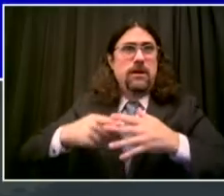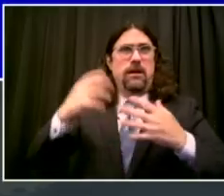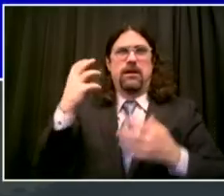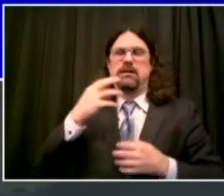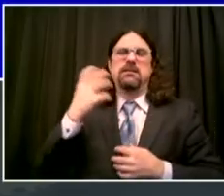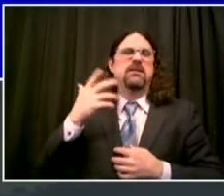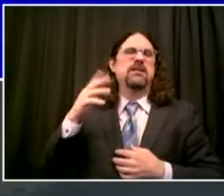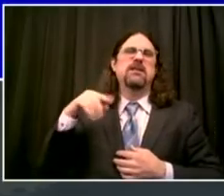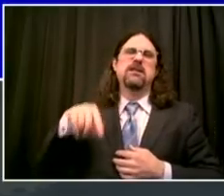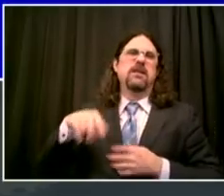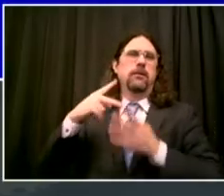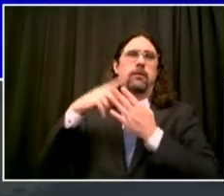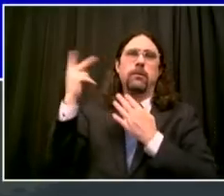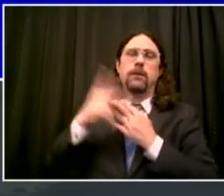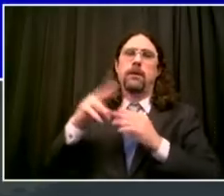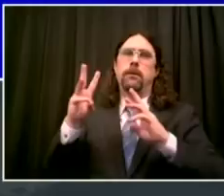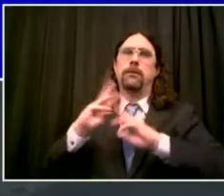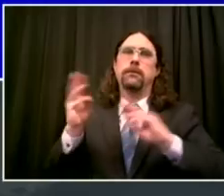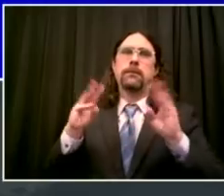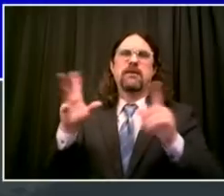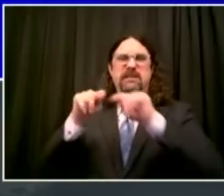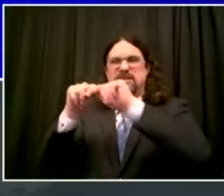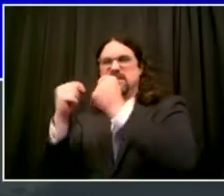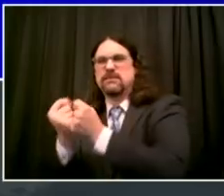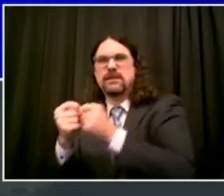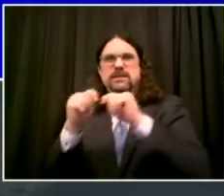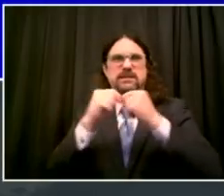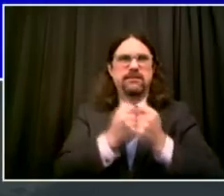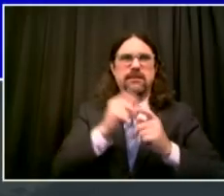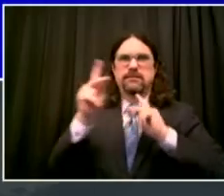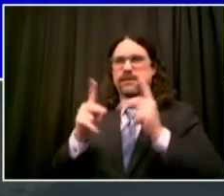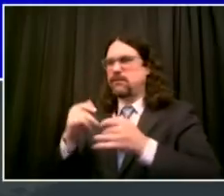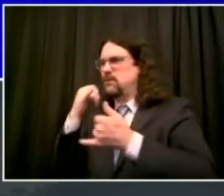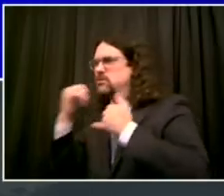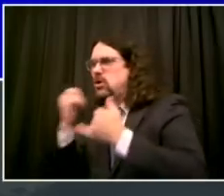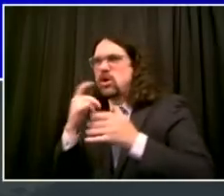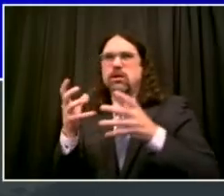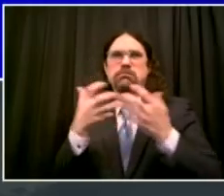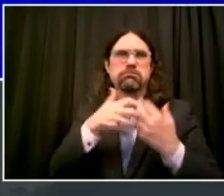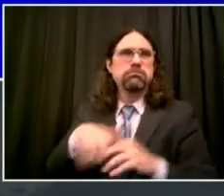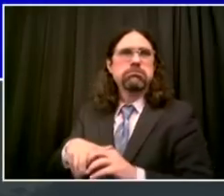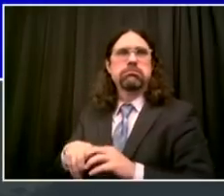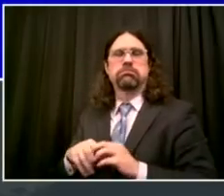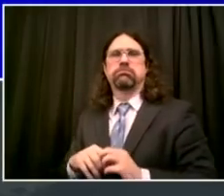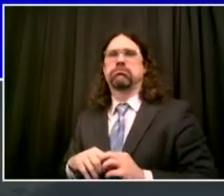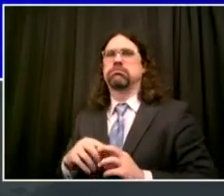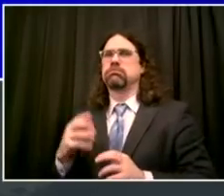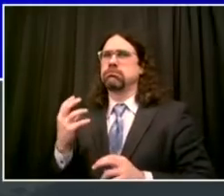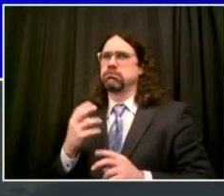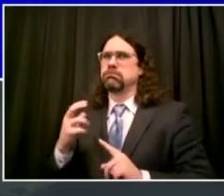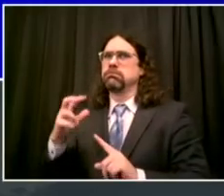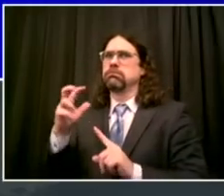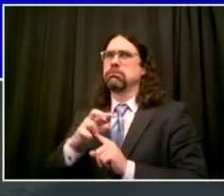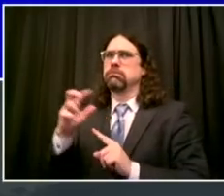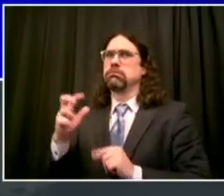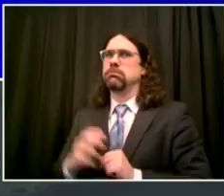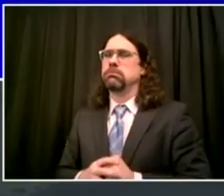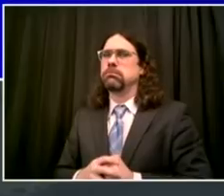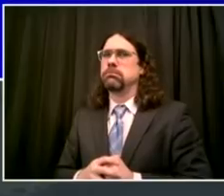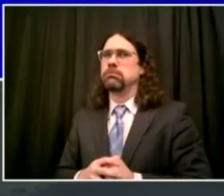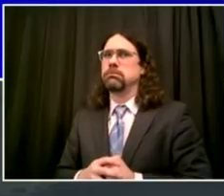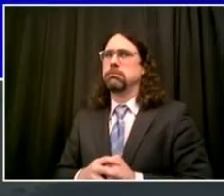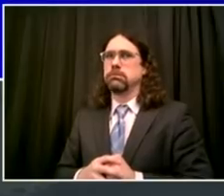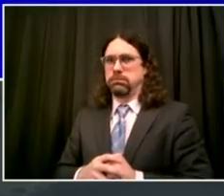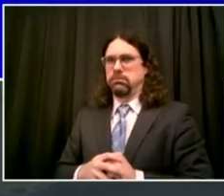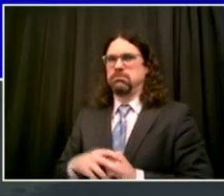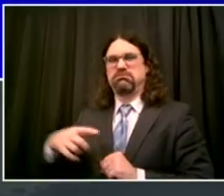clear sense of addressing the crisis at hand and also really going head on, really clearly at